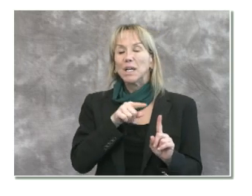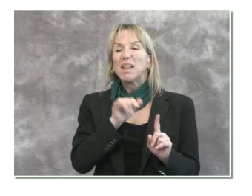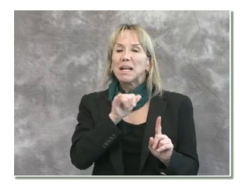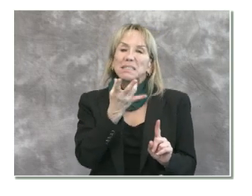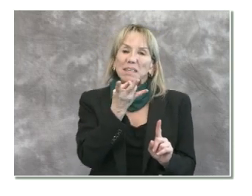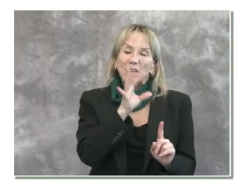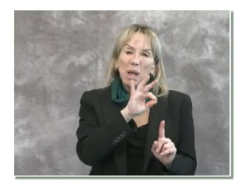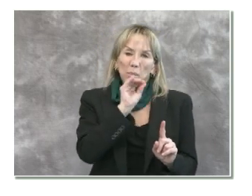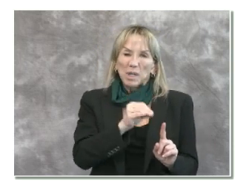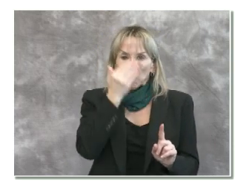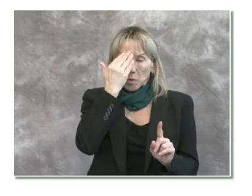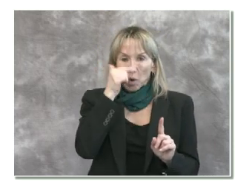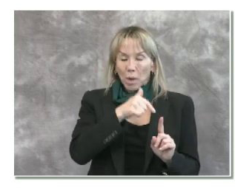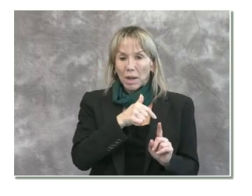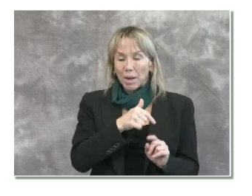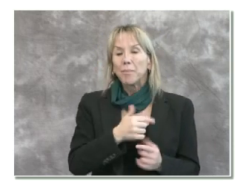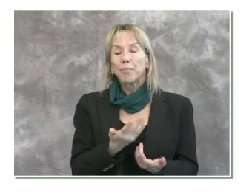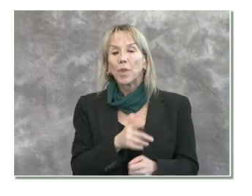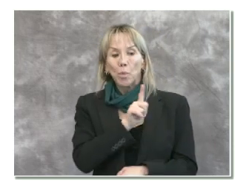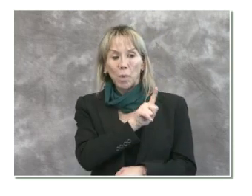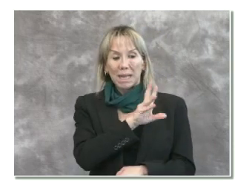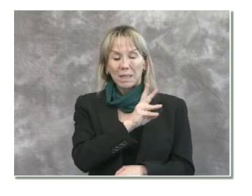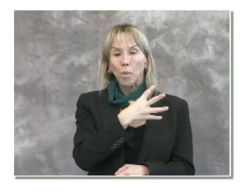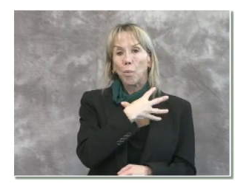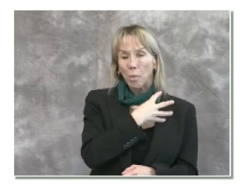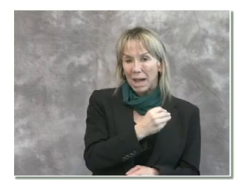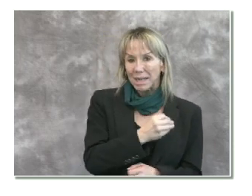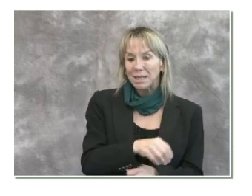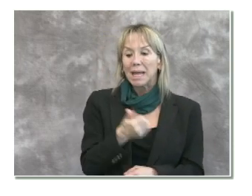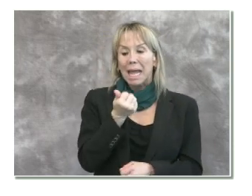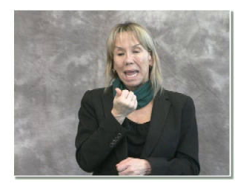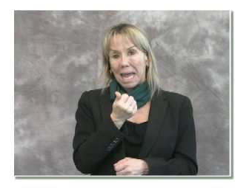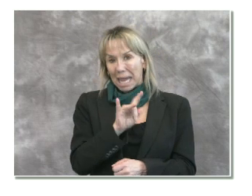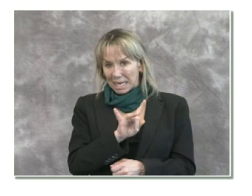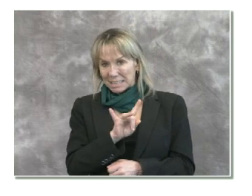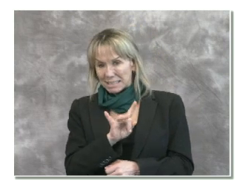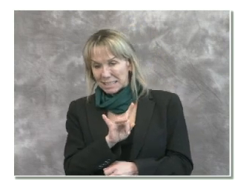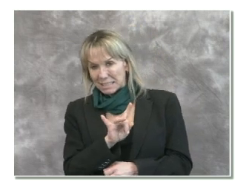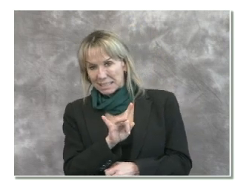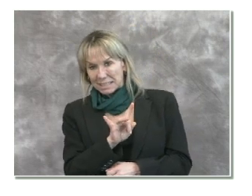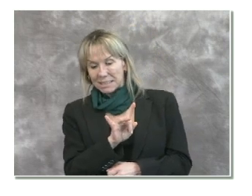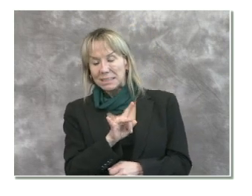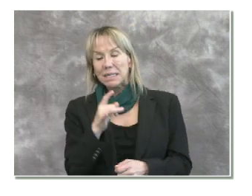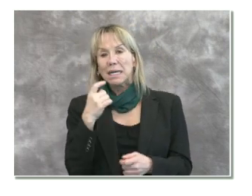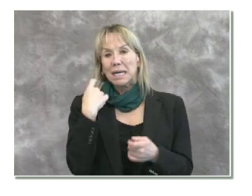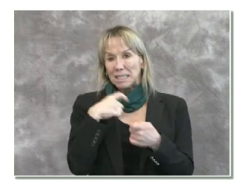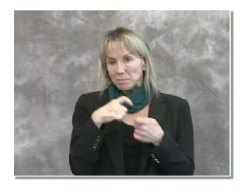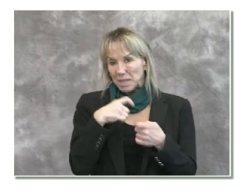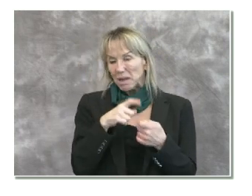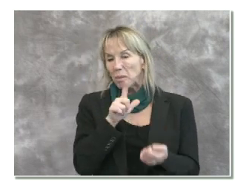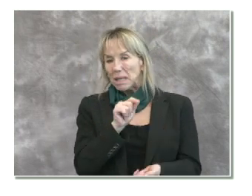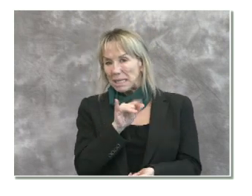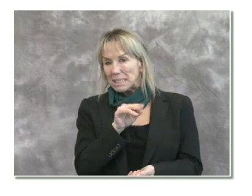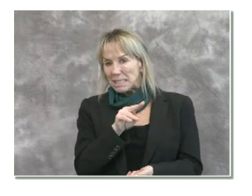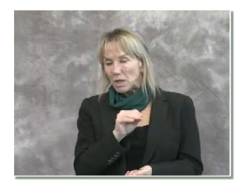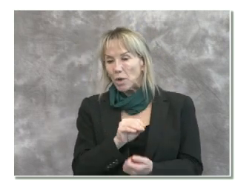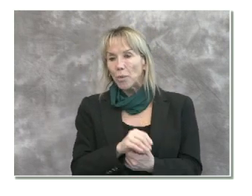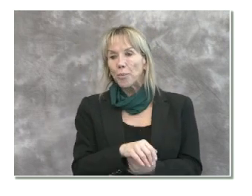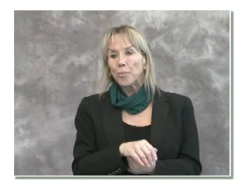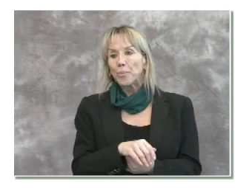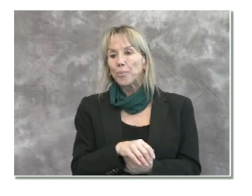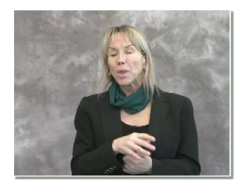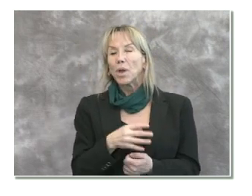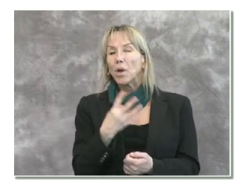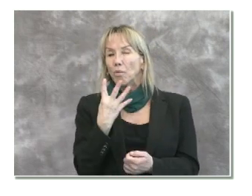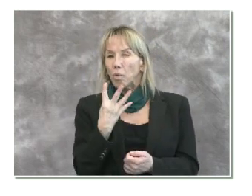deaths. 26 or 52 are white, 18 or 36% are Hispanic or Latina, 4